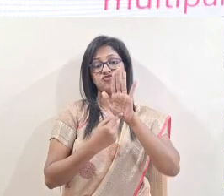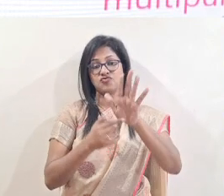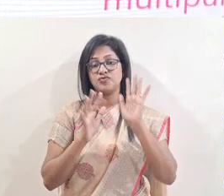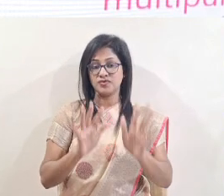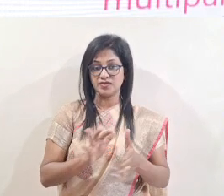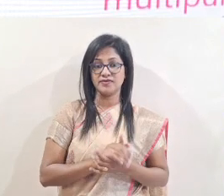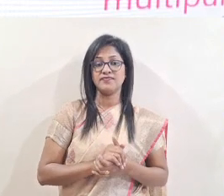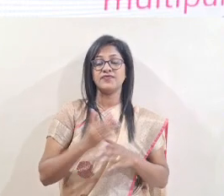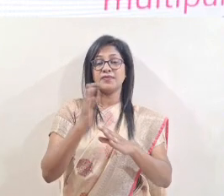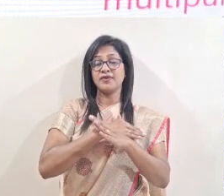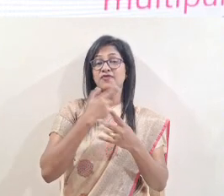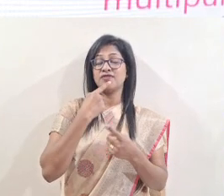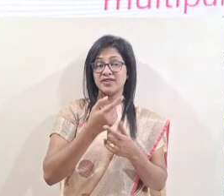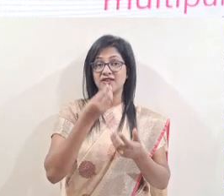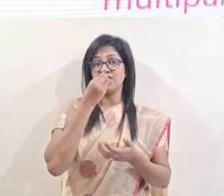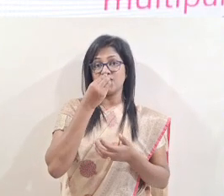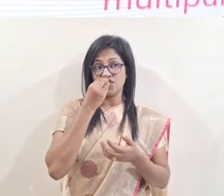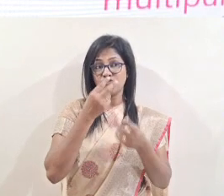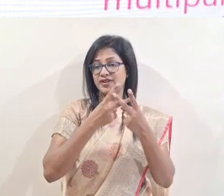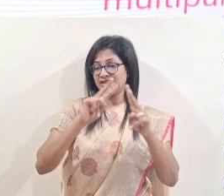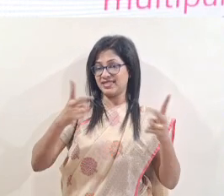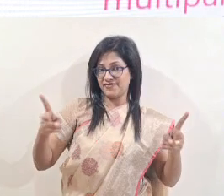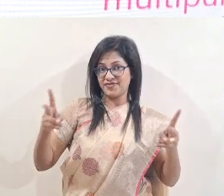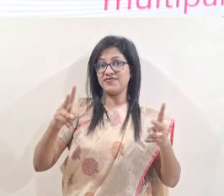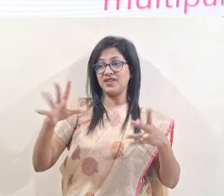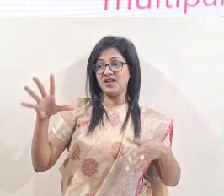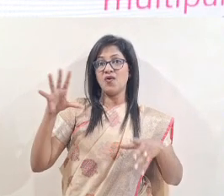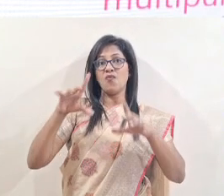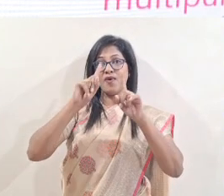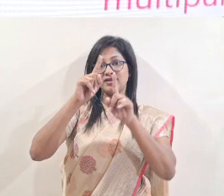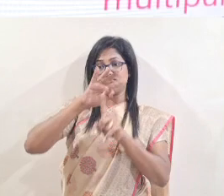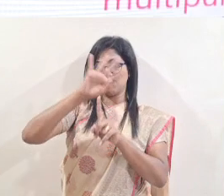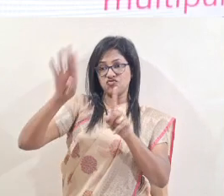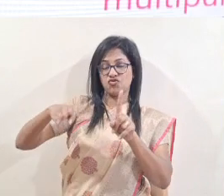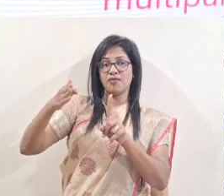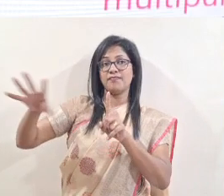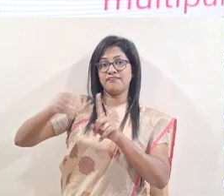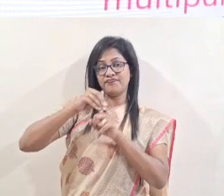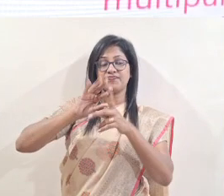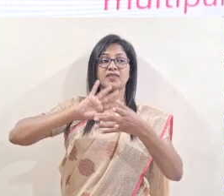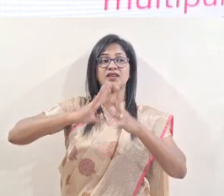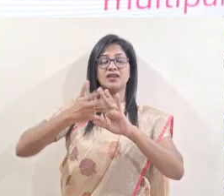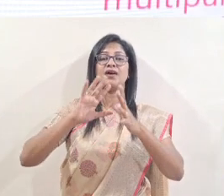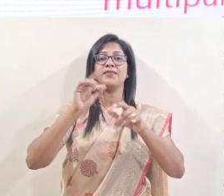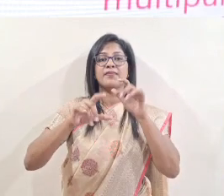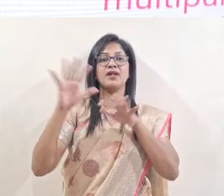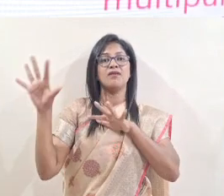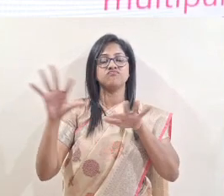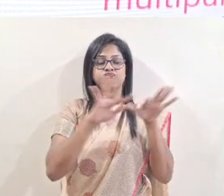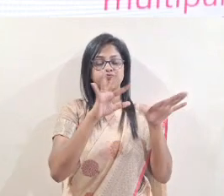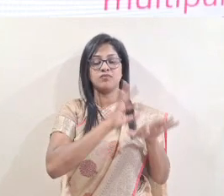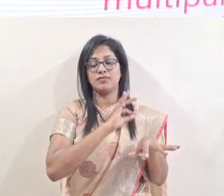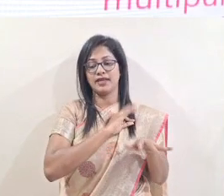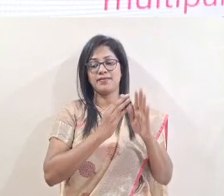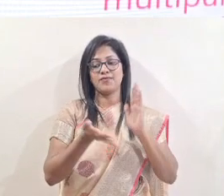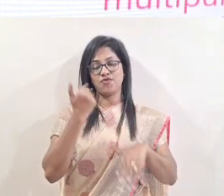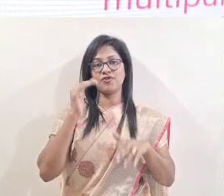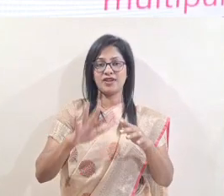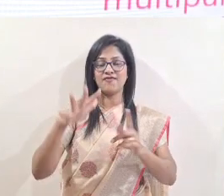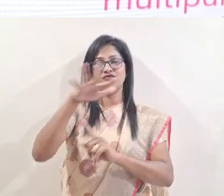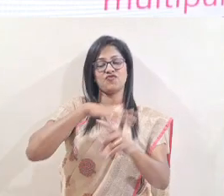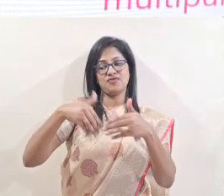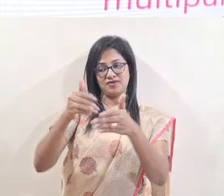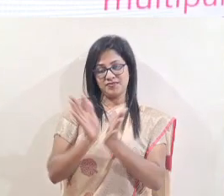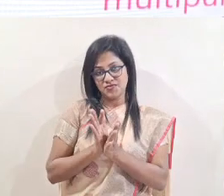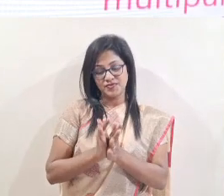the food and multi-purpose store are the two activities which actually attract a lot of customer base from the local community. Third is the